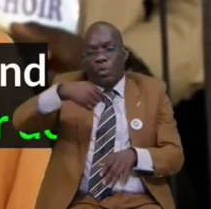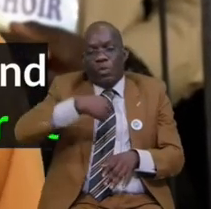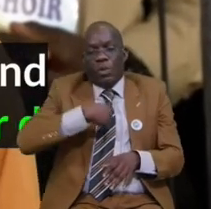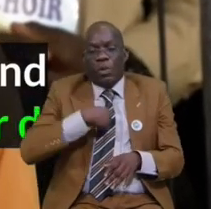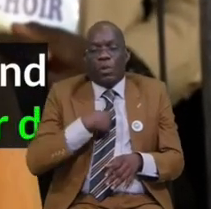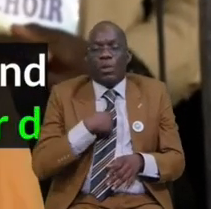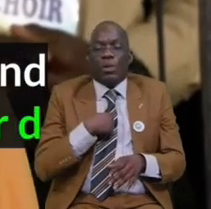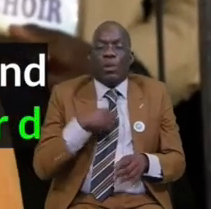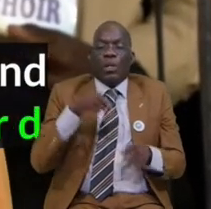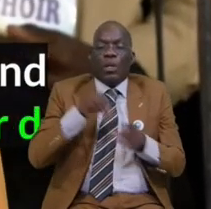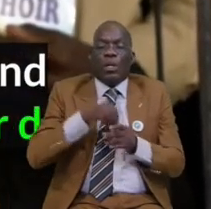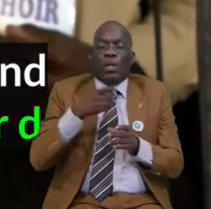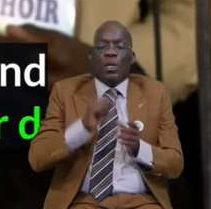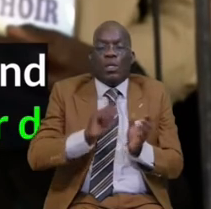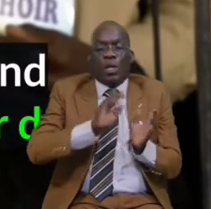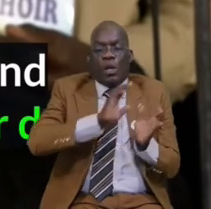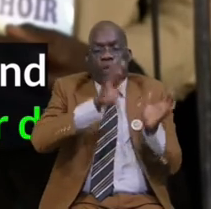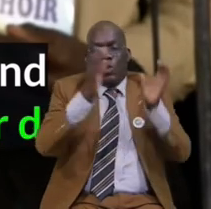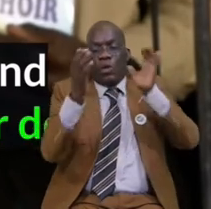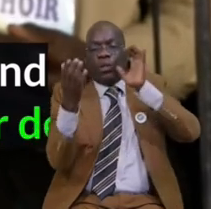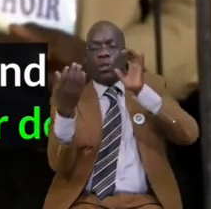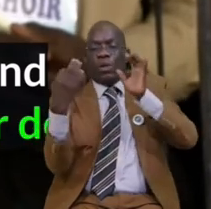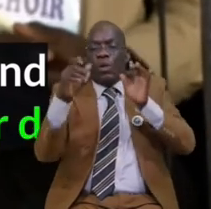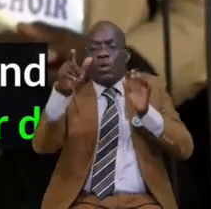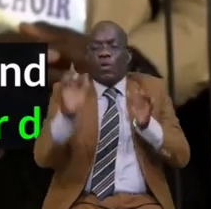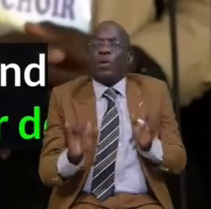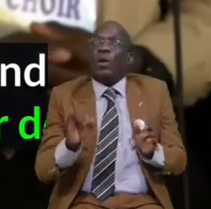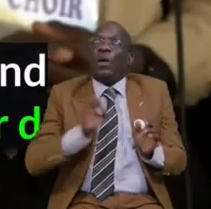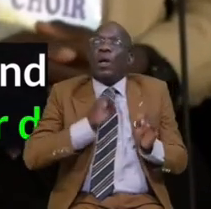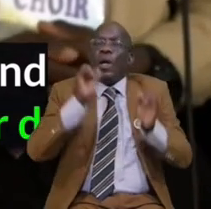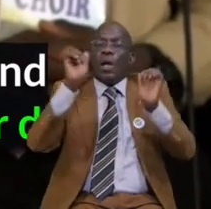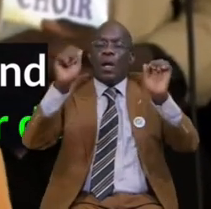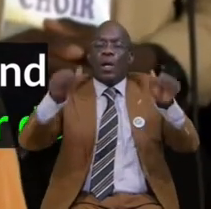In the presence of God I can